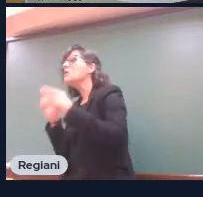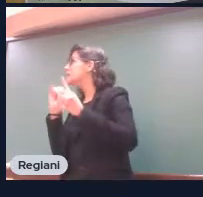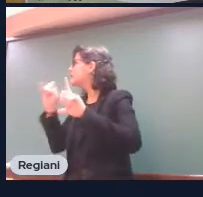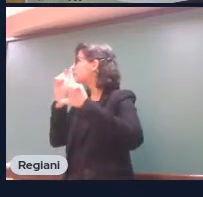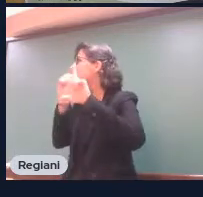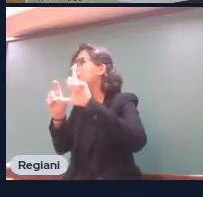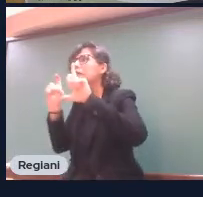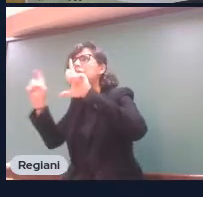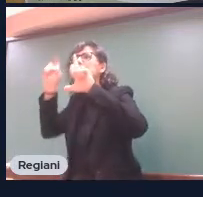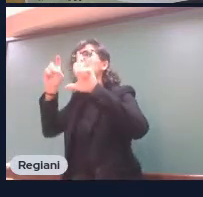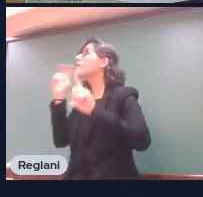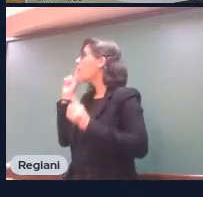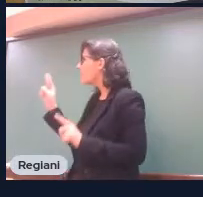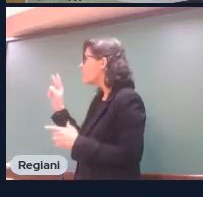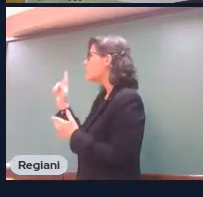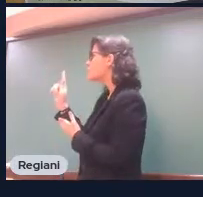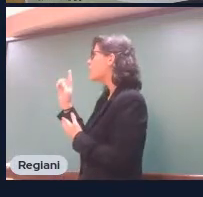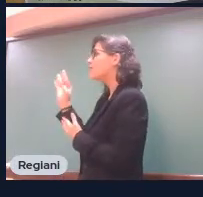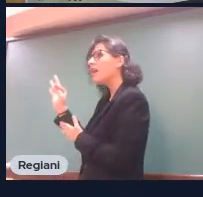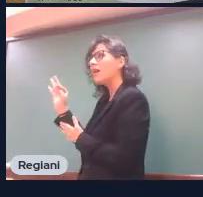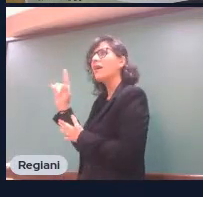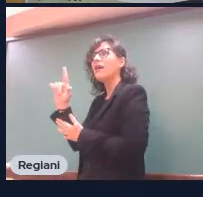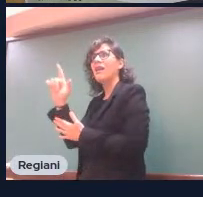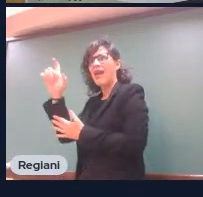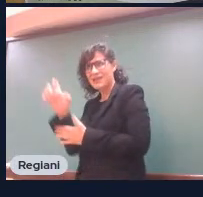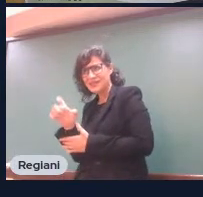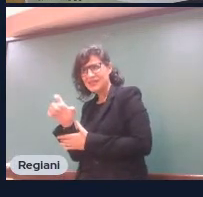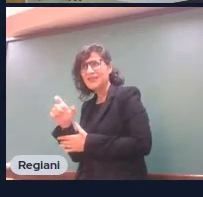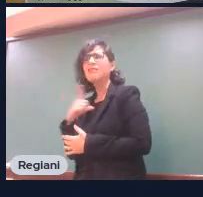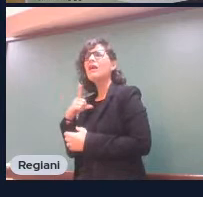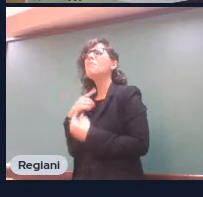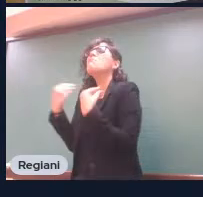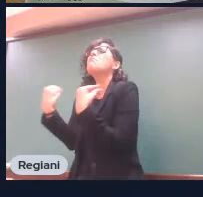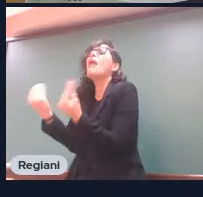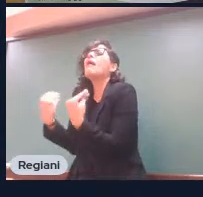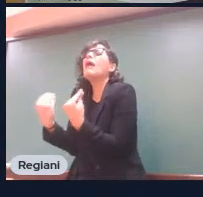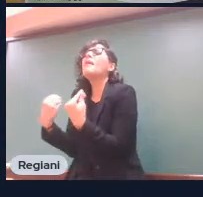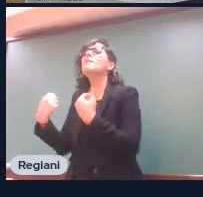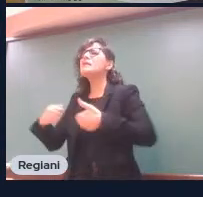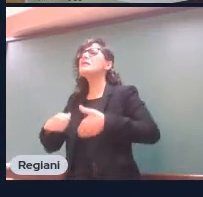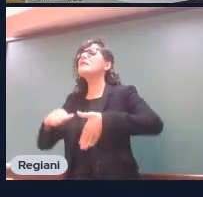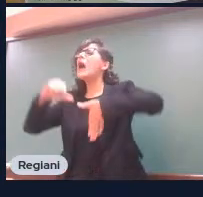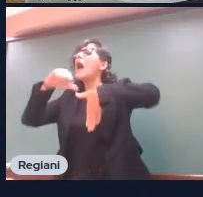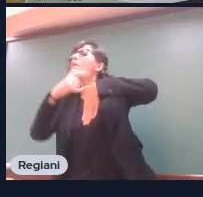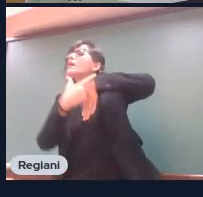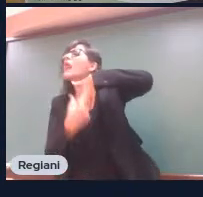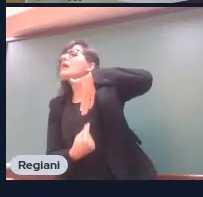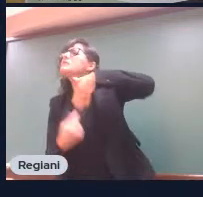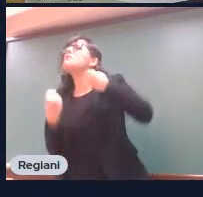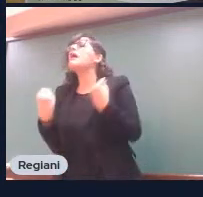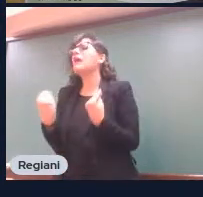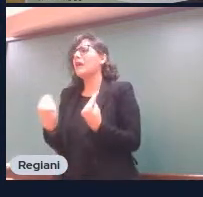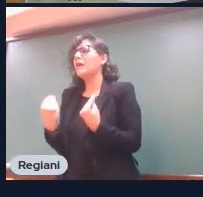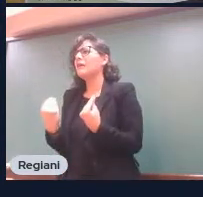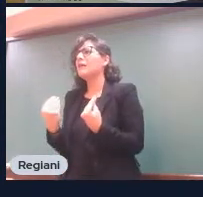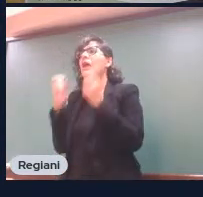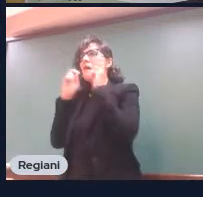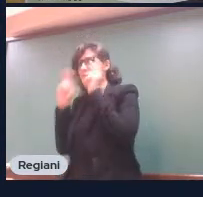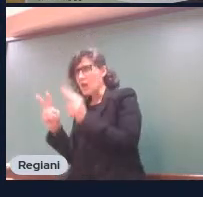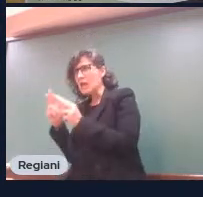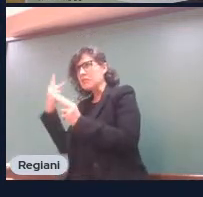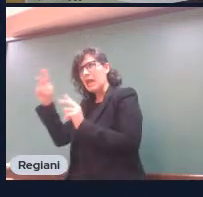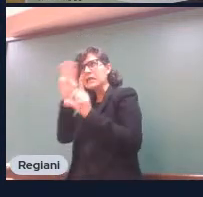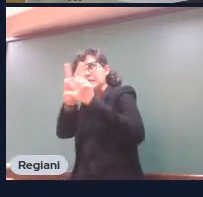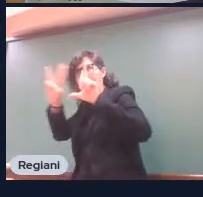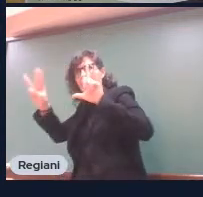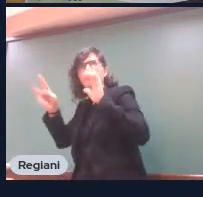go to GTLex. So why would you need it? Same with the journal. Here it is, the website of their journal. I see